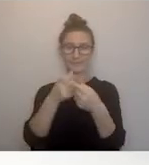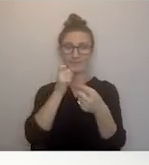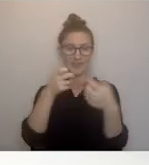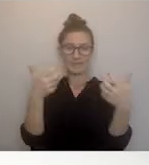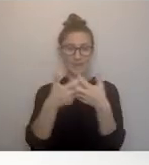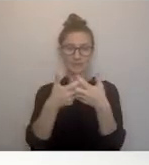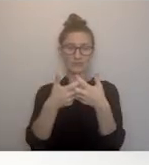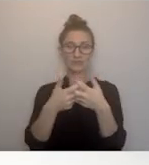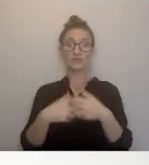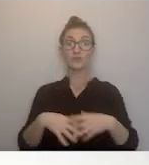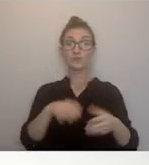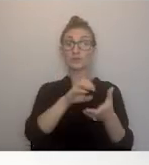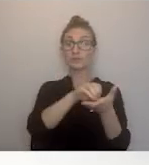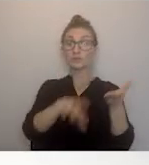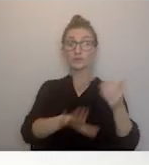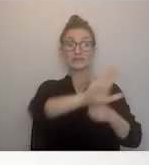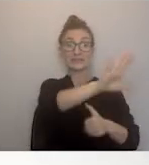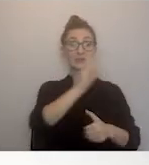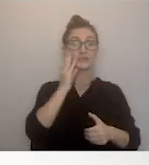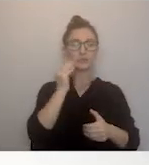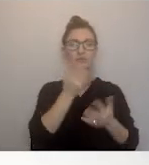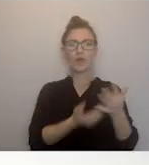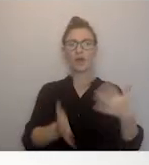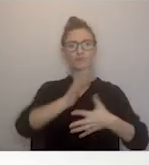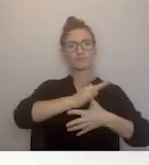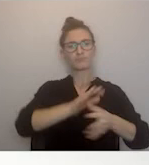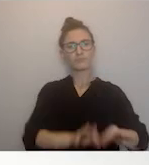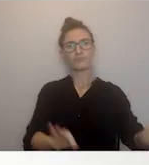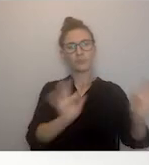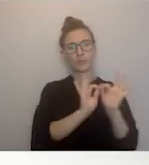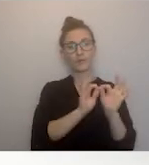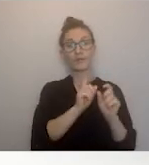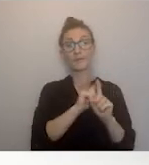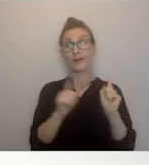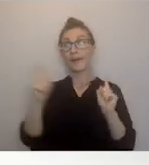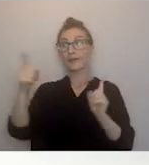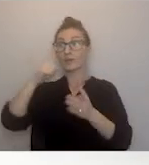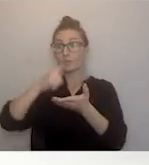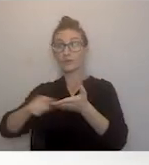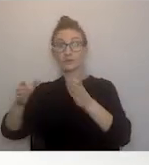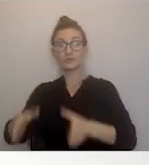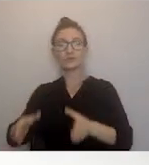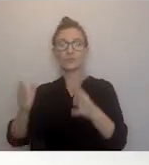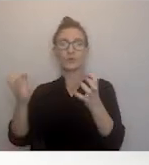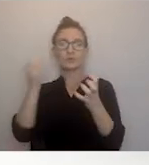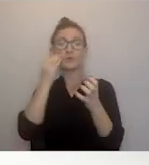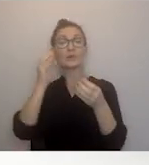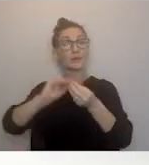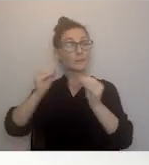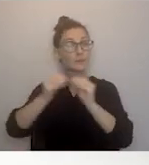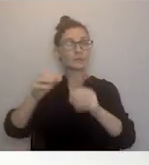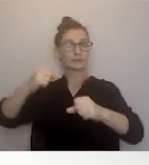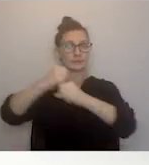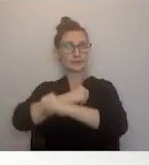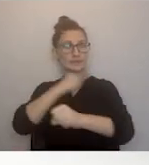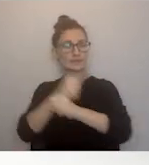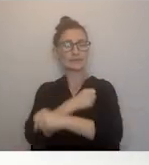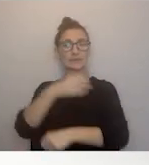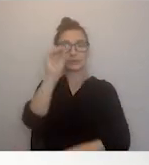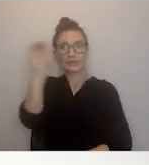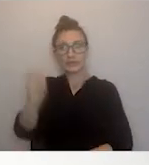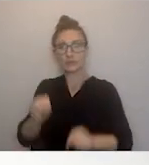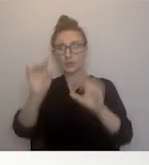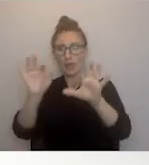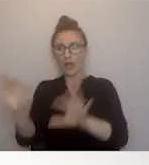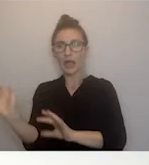students and how they experience the process of a program is very important, but what you'll find is people want to know numbers, they